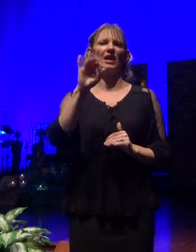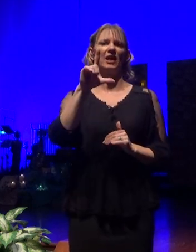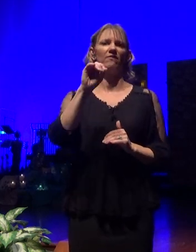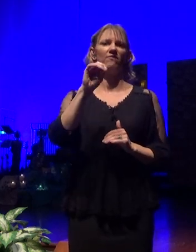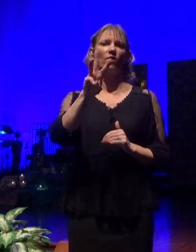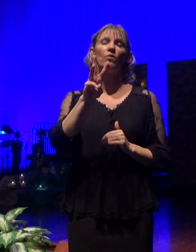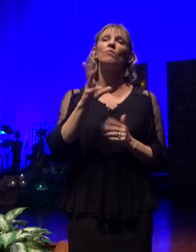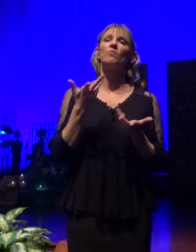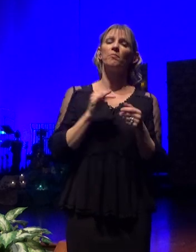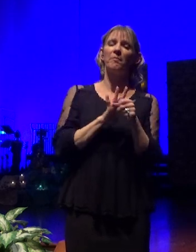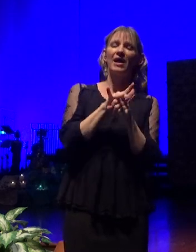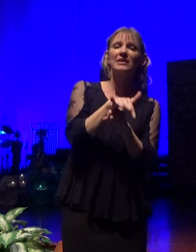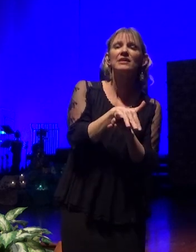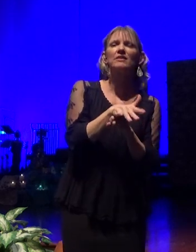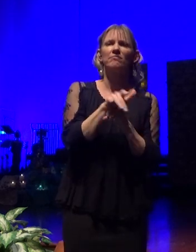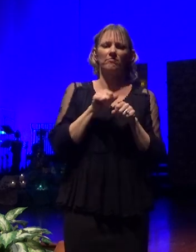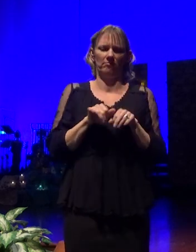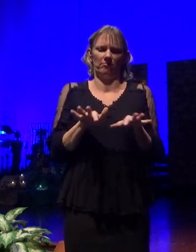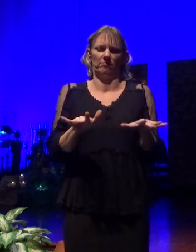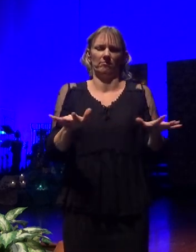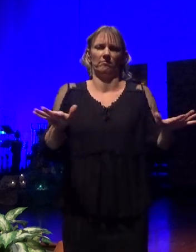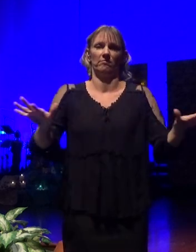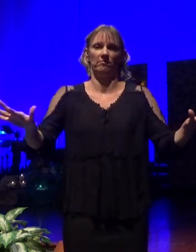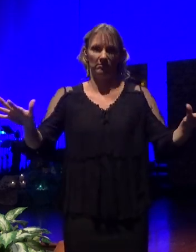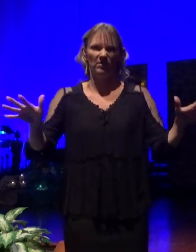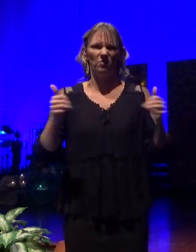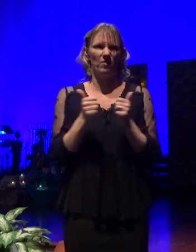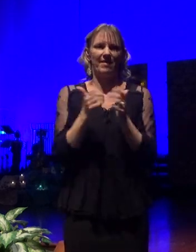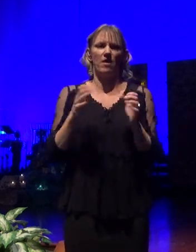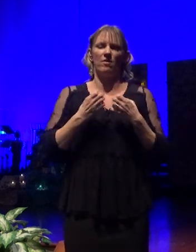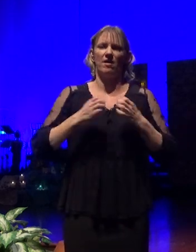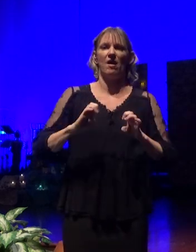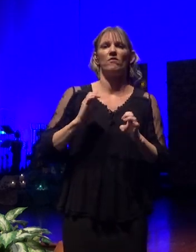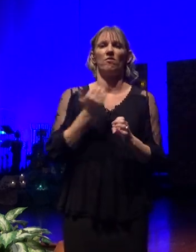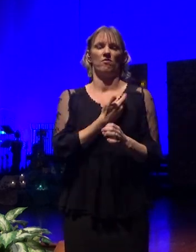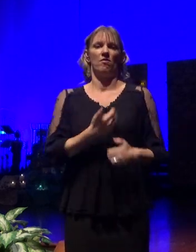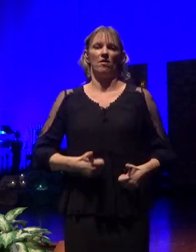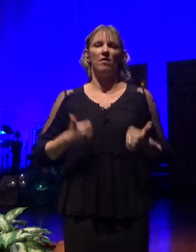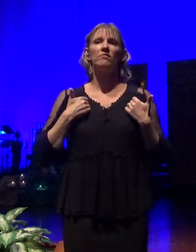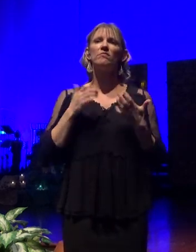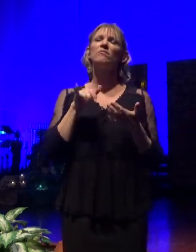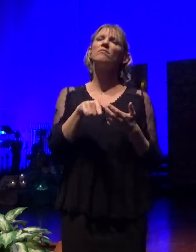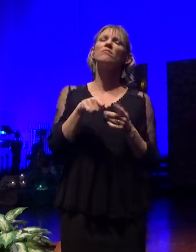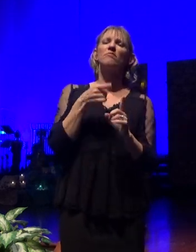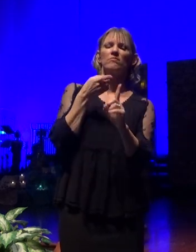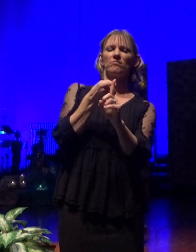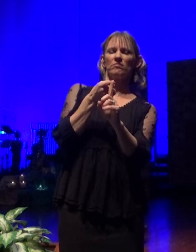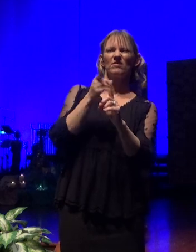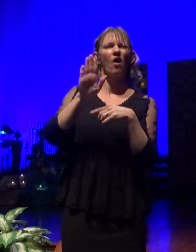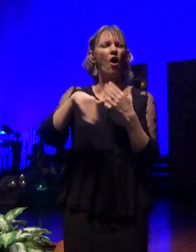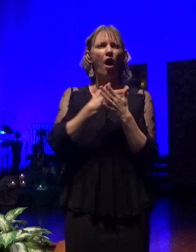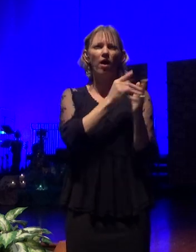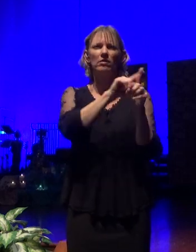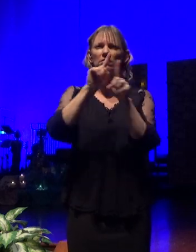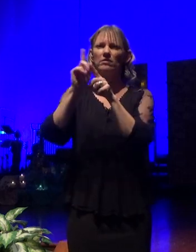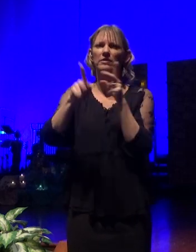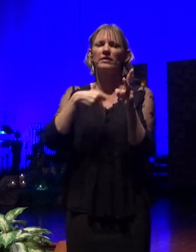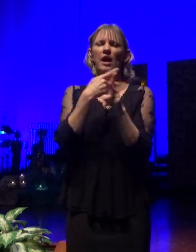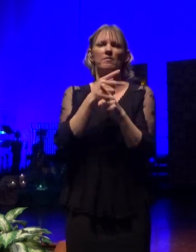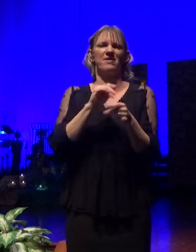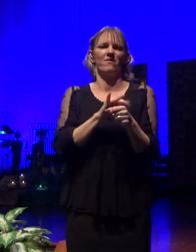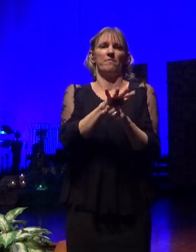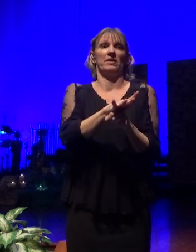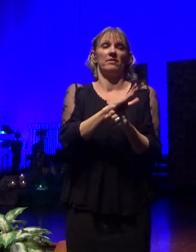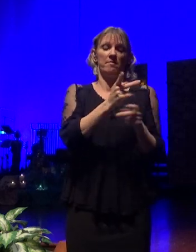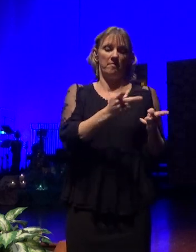of abundance that's flowing effortlessly through our lives. Now, this is about all forms of abundance. It's about that